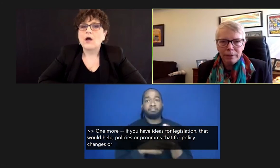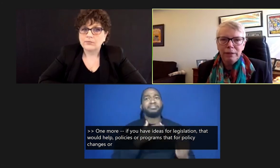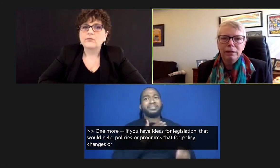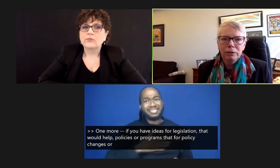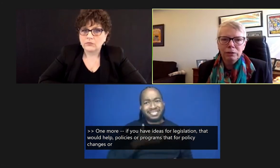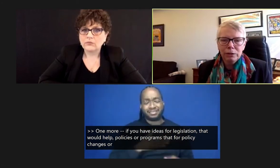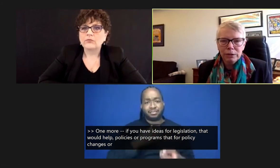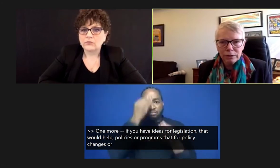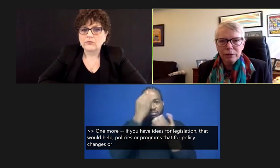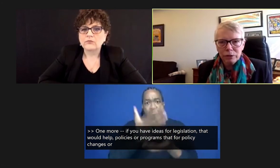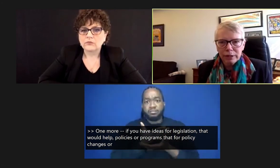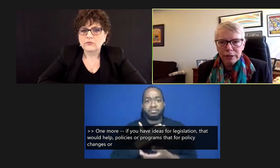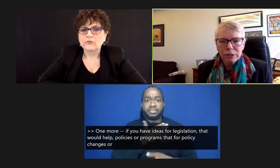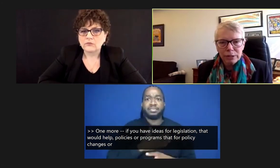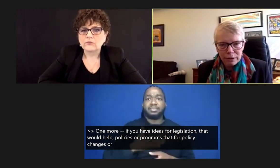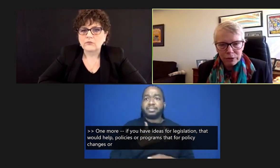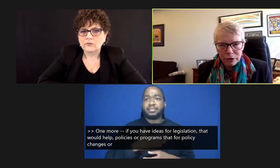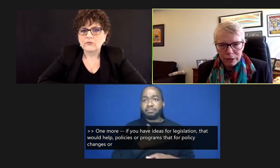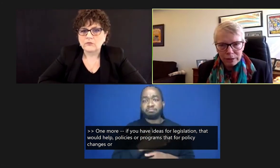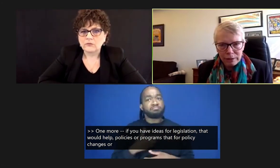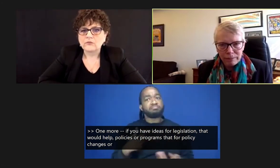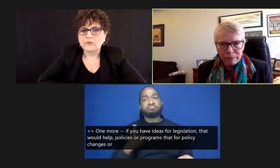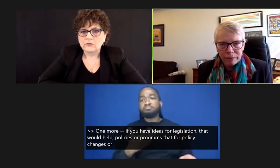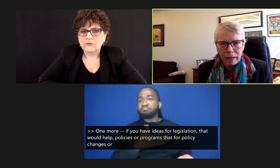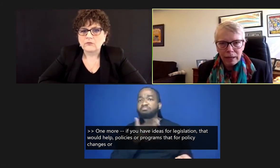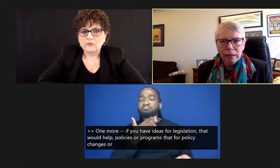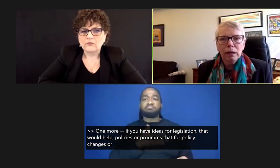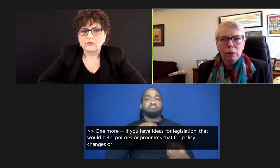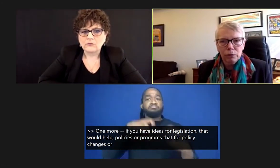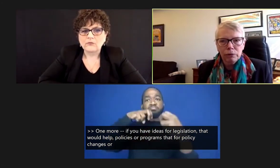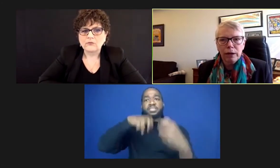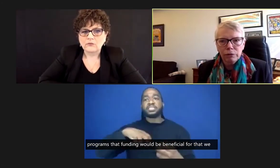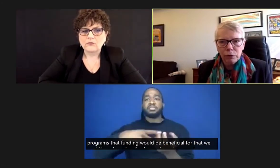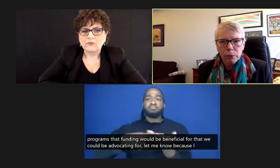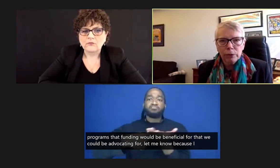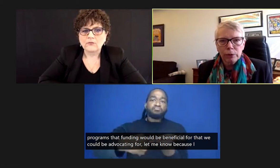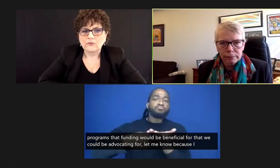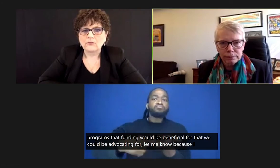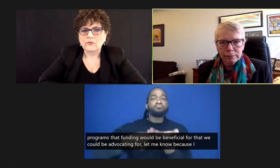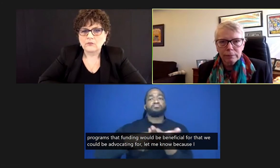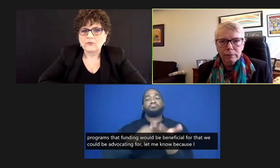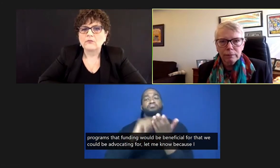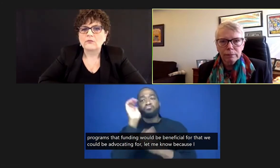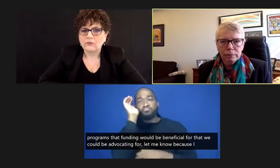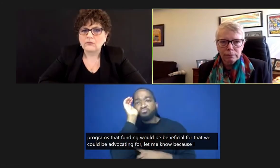be happy to discuss your legislative agenda and help move that forward.